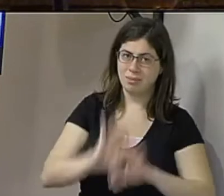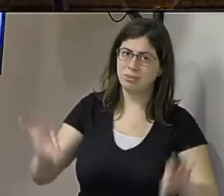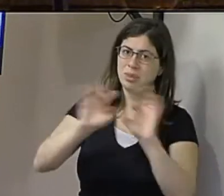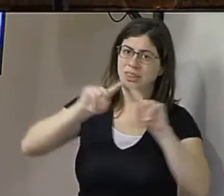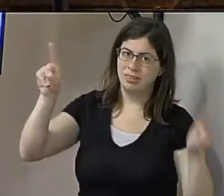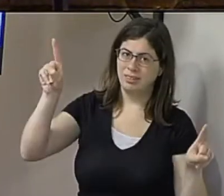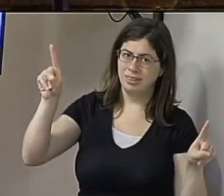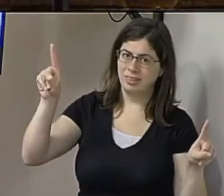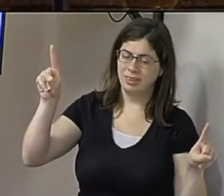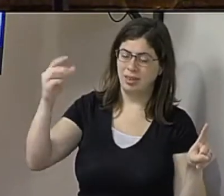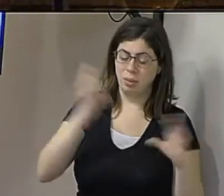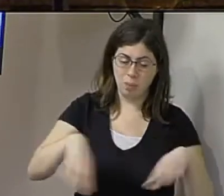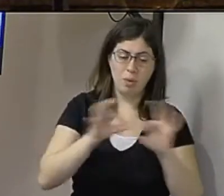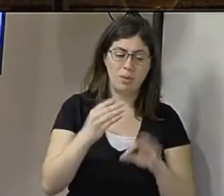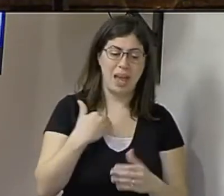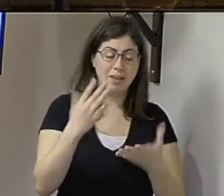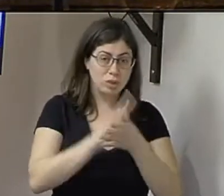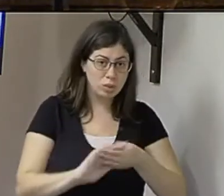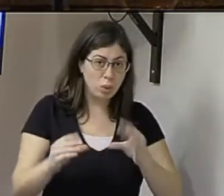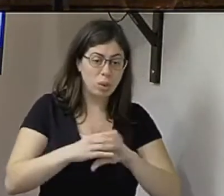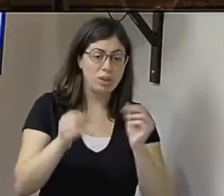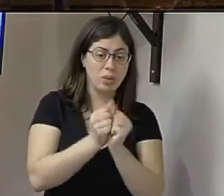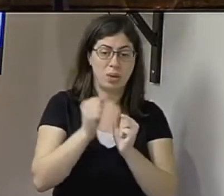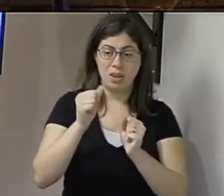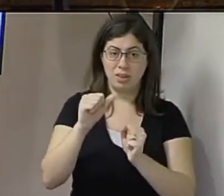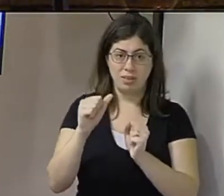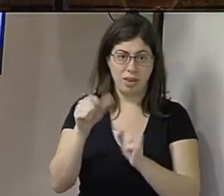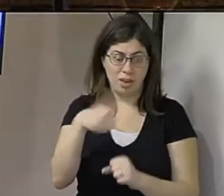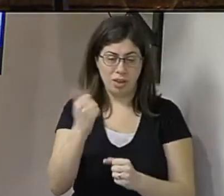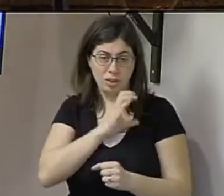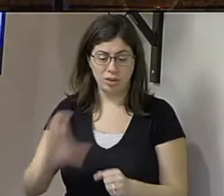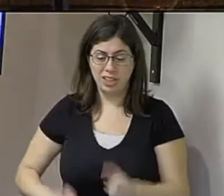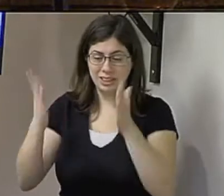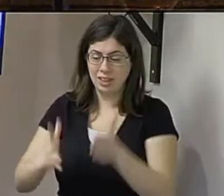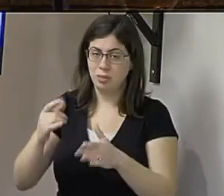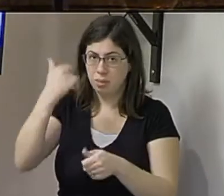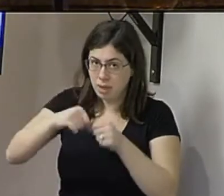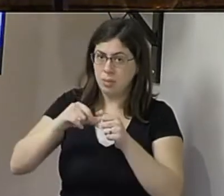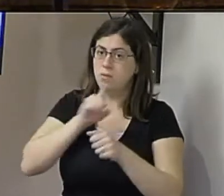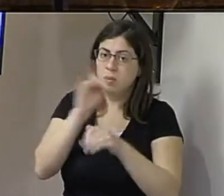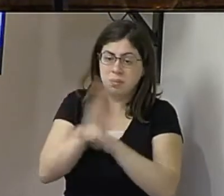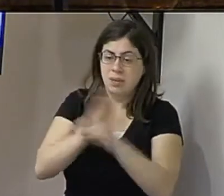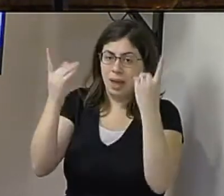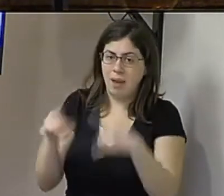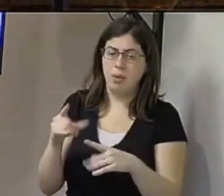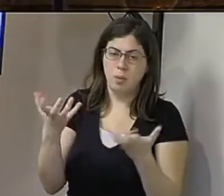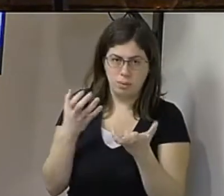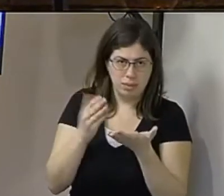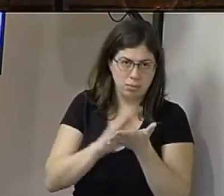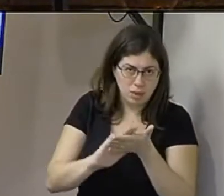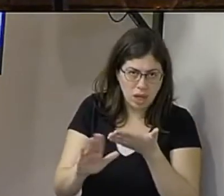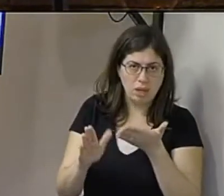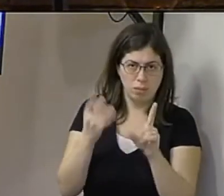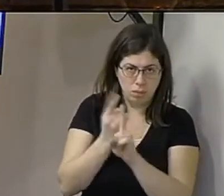really important that when we tell these stories to each other, we remind each other of the real details, right? We want to be kind and we